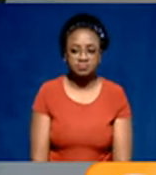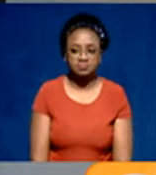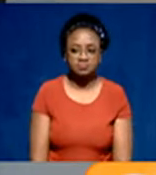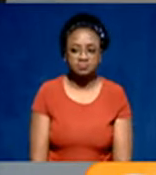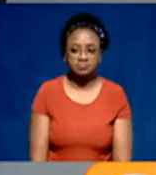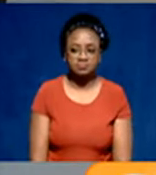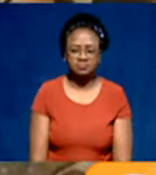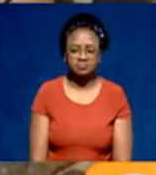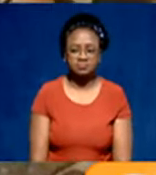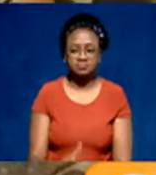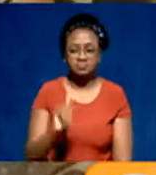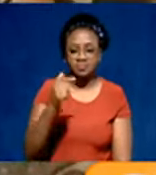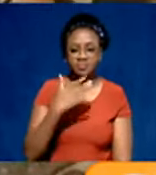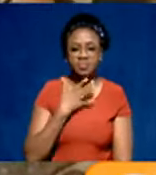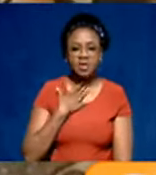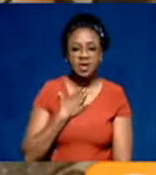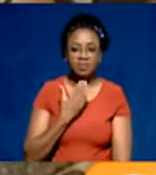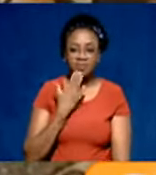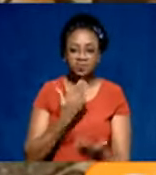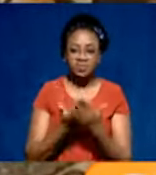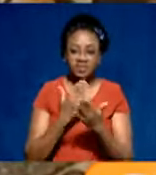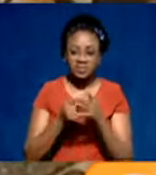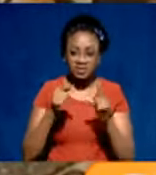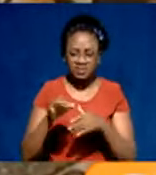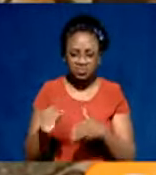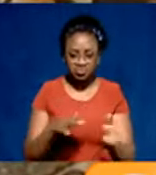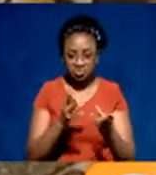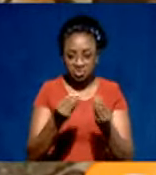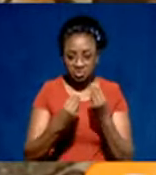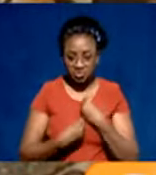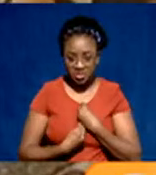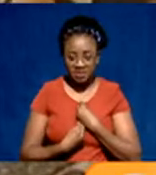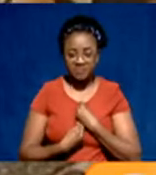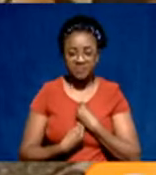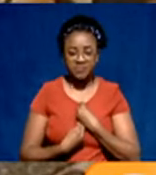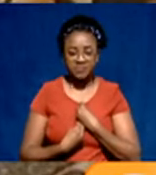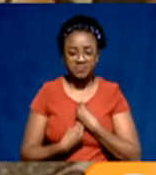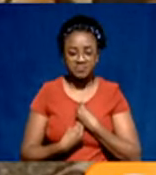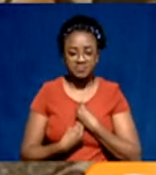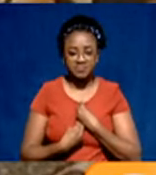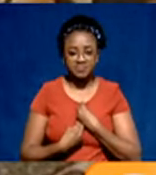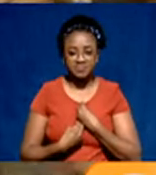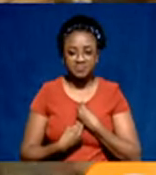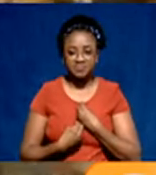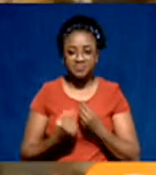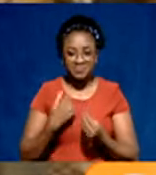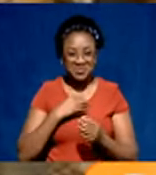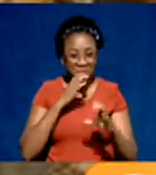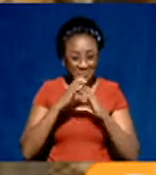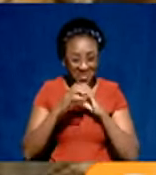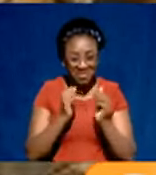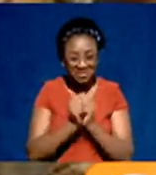Kwanza ningependa kushukuru kwa fursa hii mmenipa. Kwanza kuongea nawe Jeff.